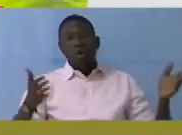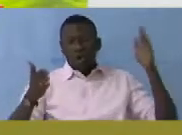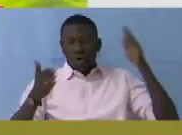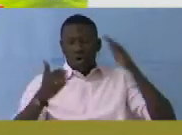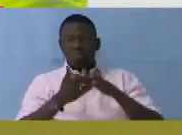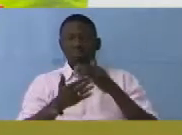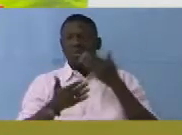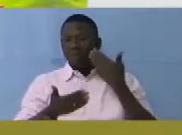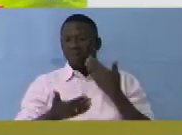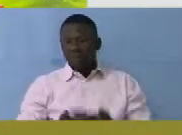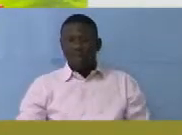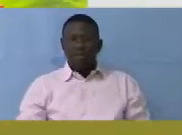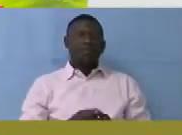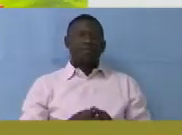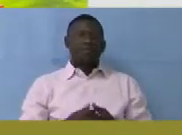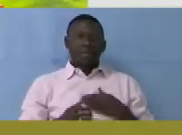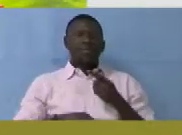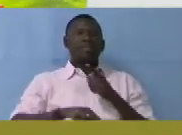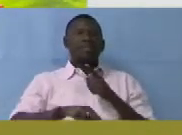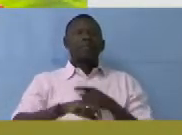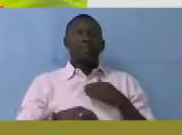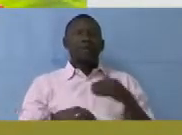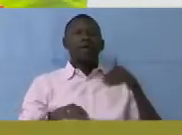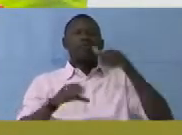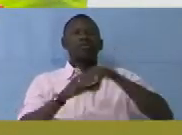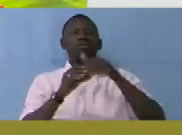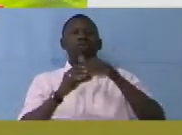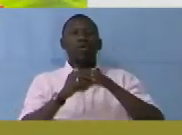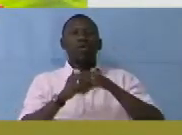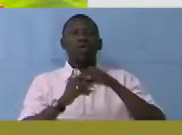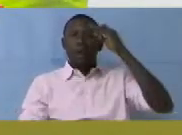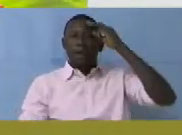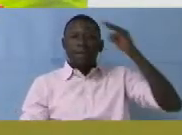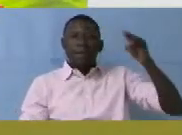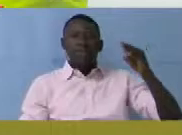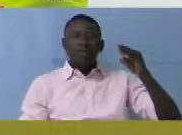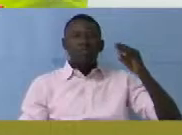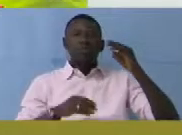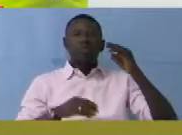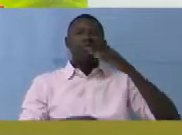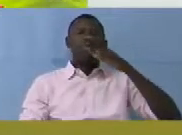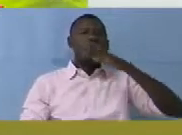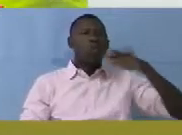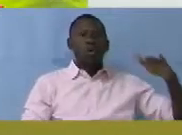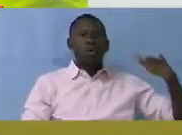That is the time I joined the Water Resources Department.